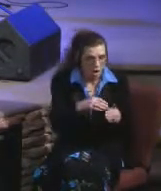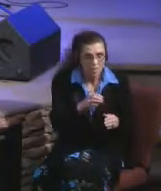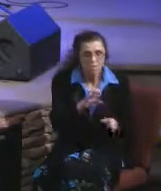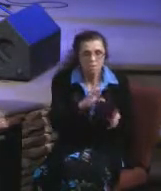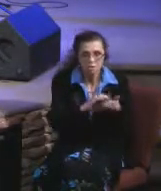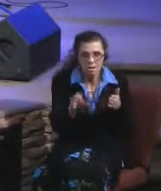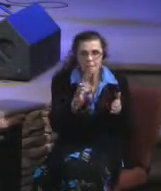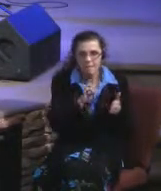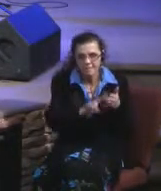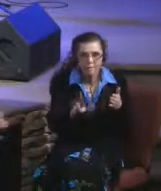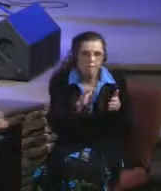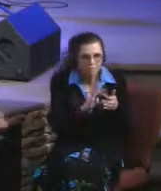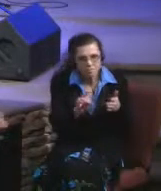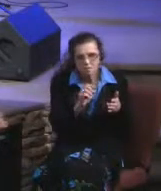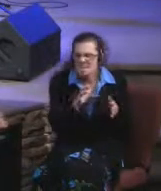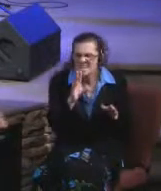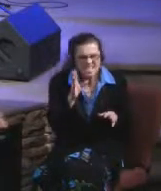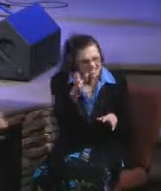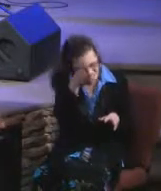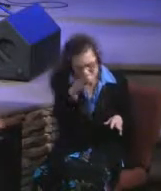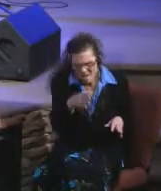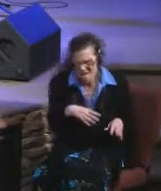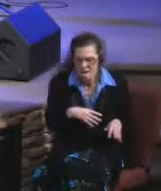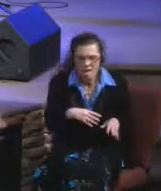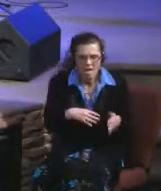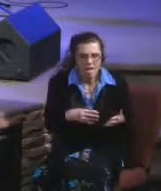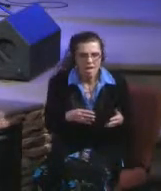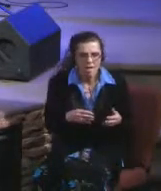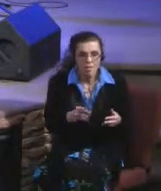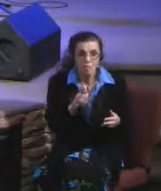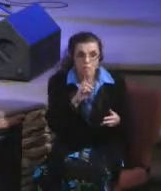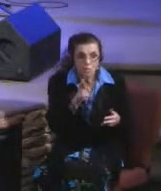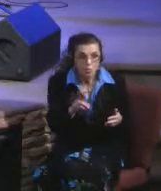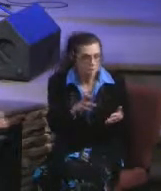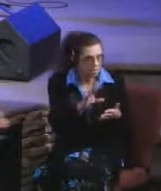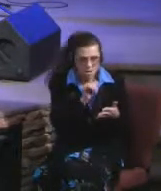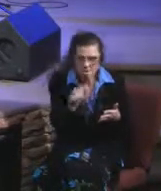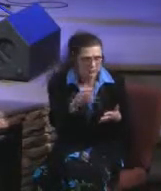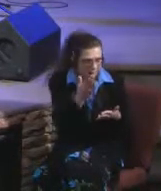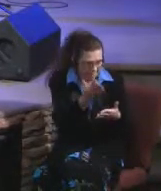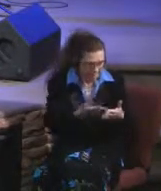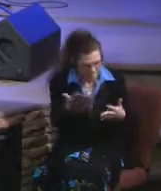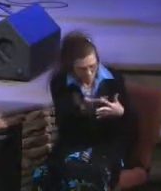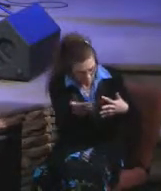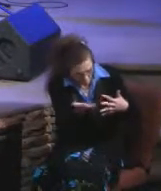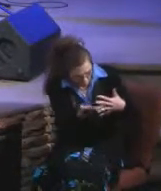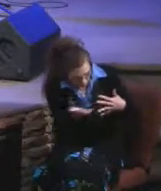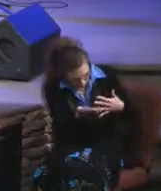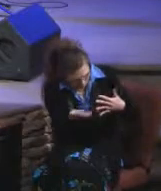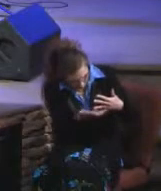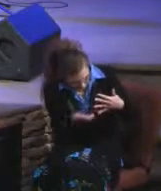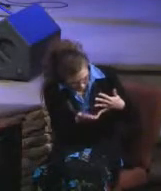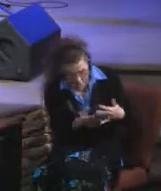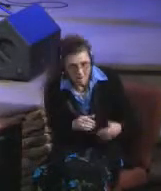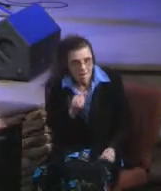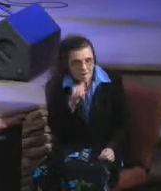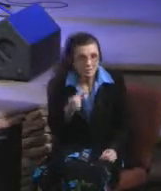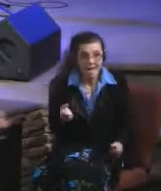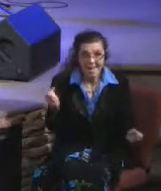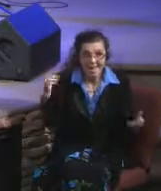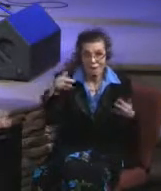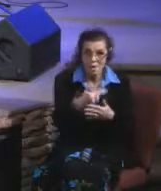and verses and stuff like that's all man stuff. The original writings didn't have all of these breaks and cuts in them, okay? So chapter 7 is not a brand new, fresh